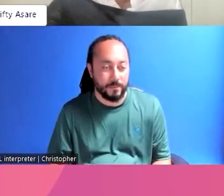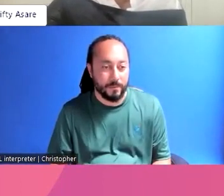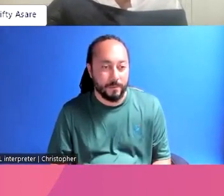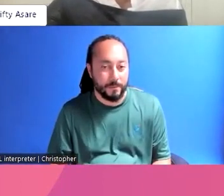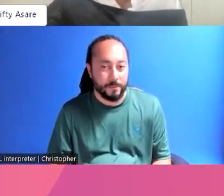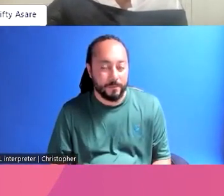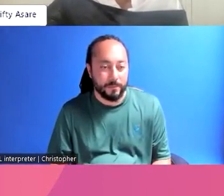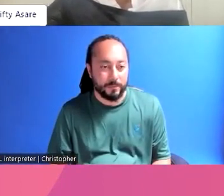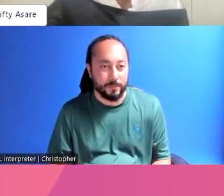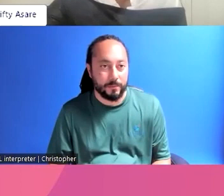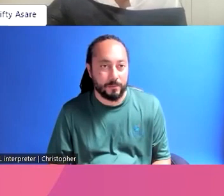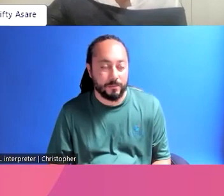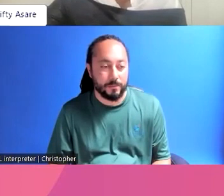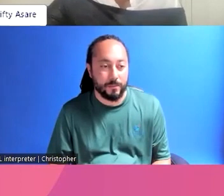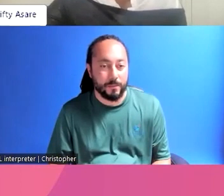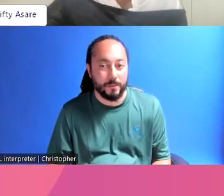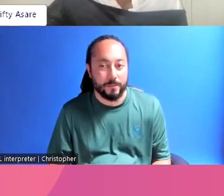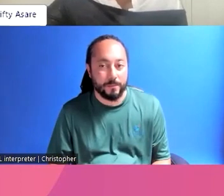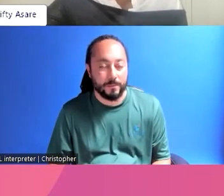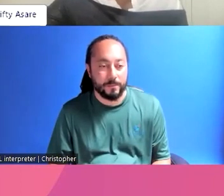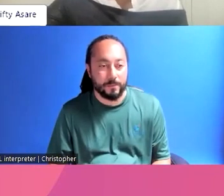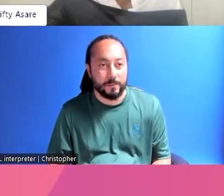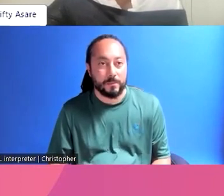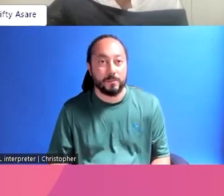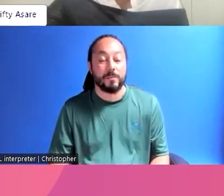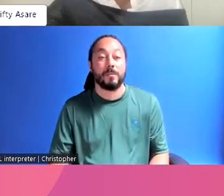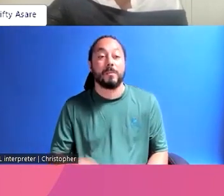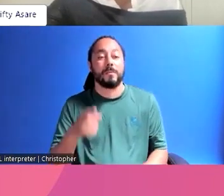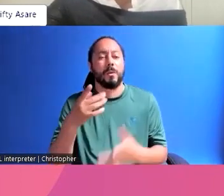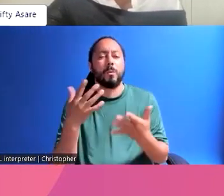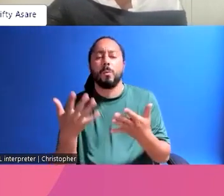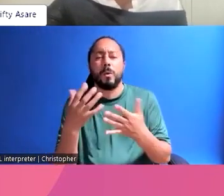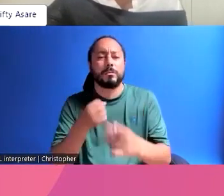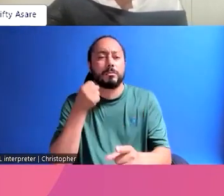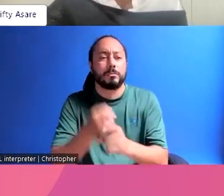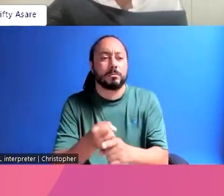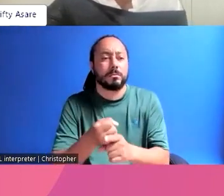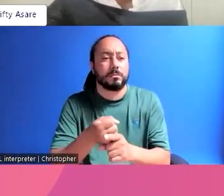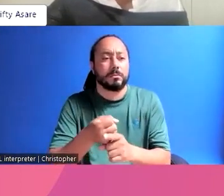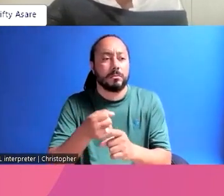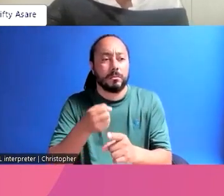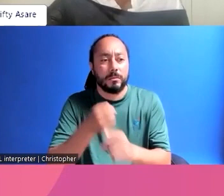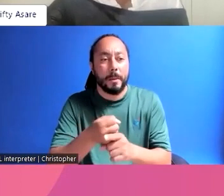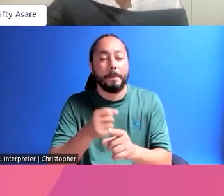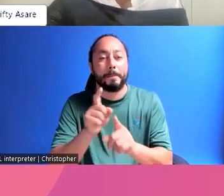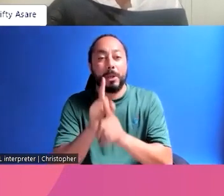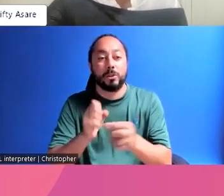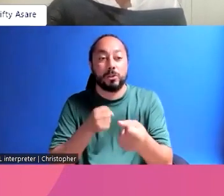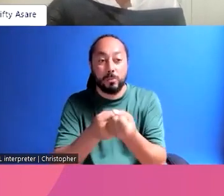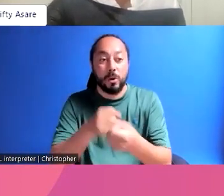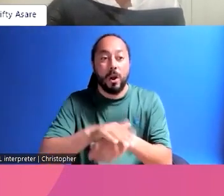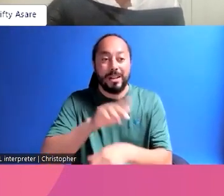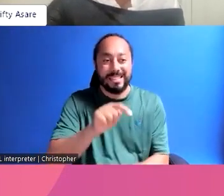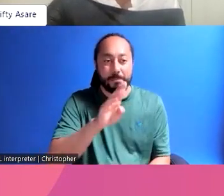So the objectives here are, well, what are the effects of peer support on IPV? What are the effects of it on TBI? And what's known in the